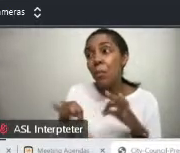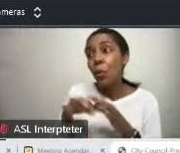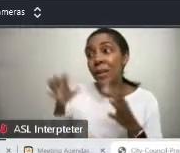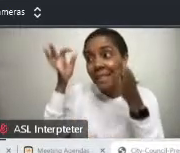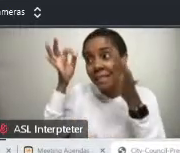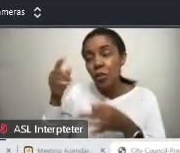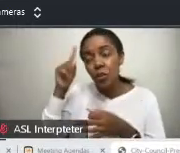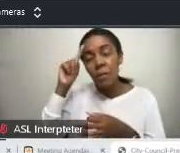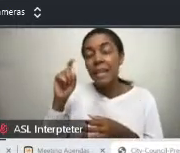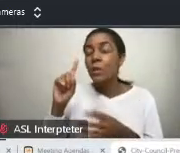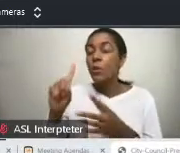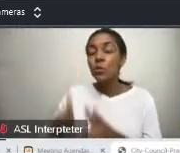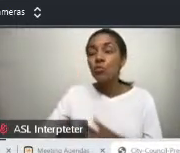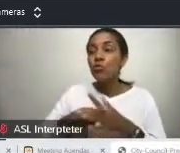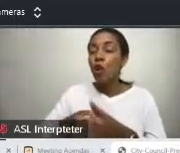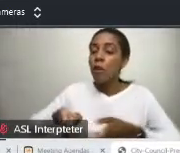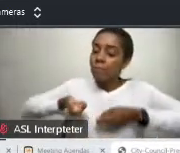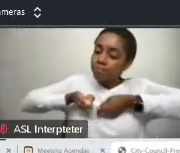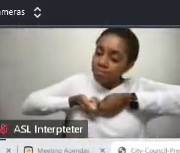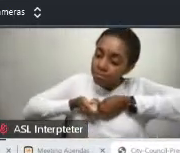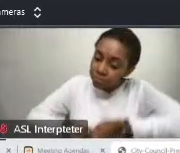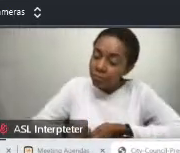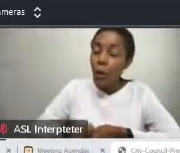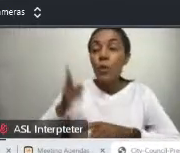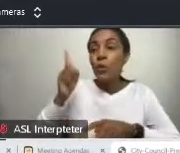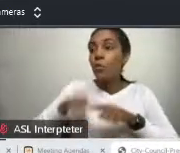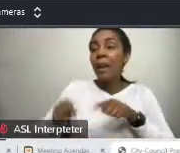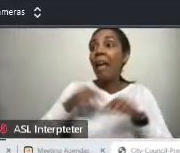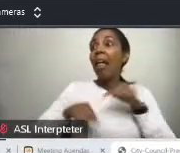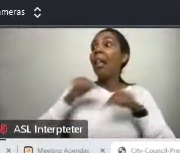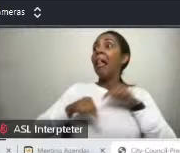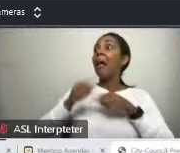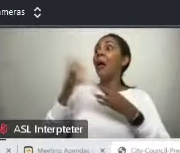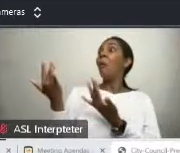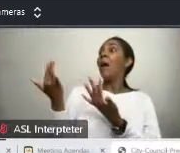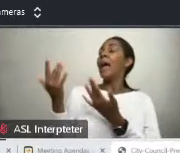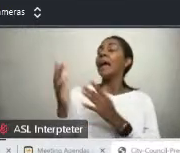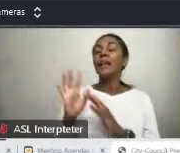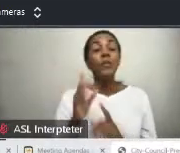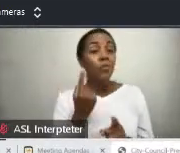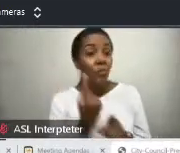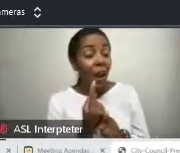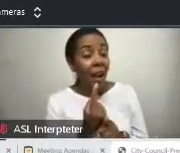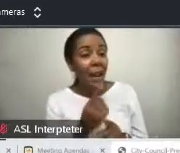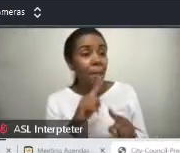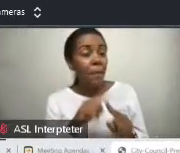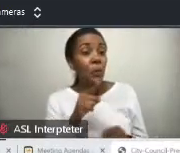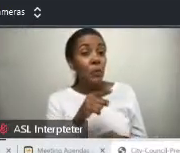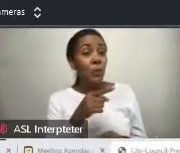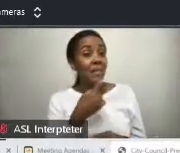no going back, and you want to make sure you get it right. Absolutely. And you said that these individuals are competent. So,